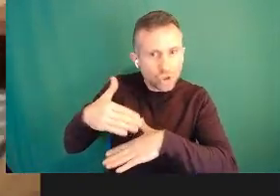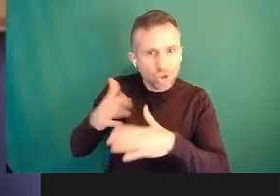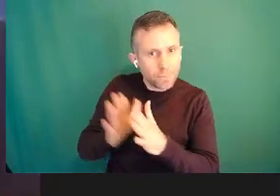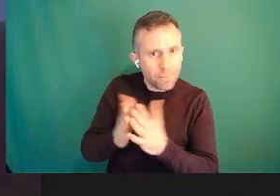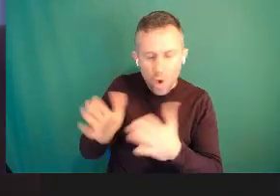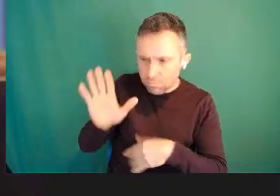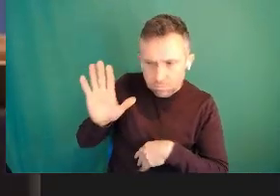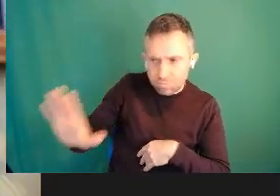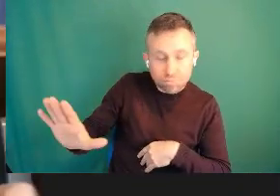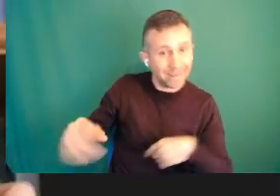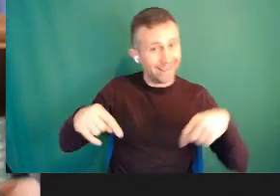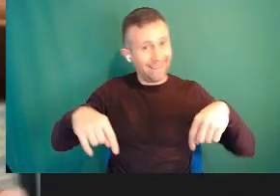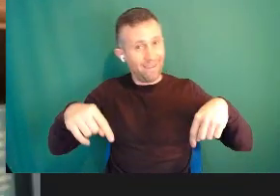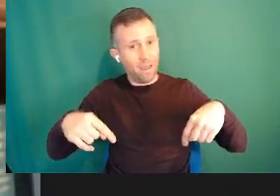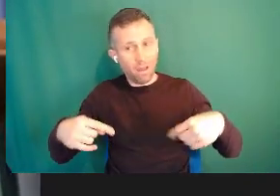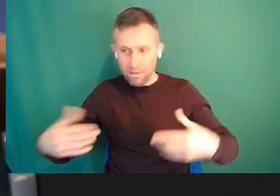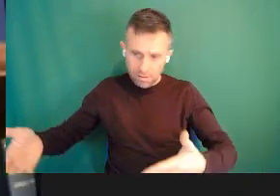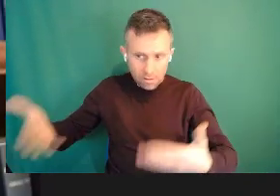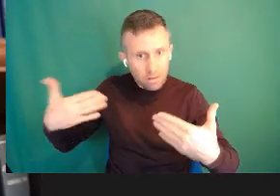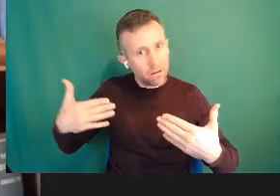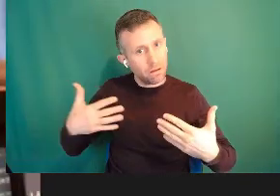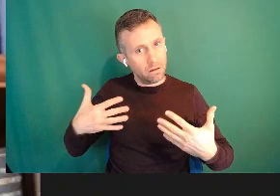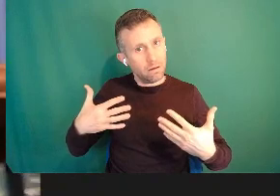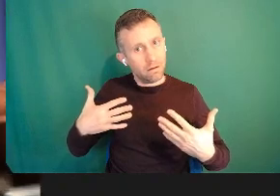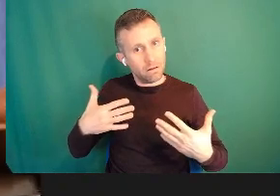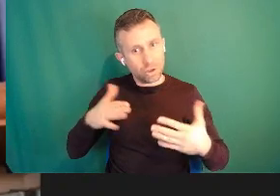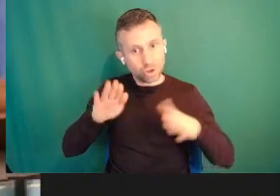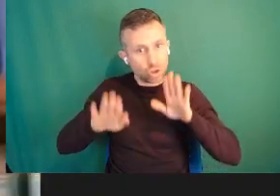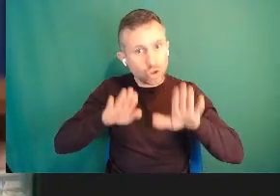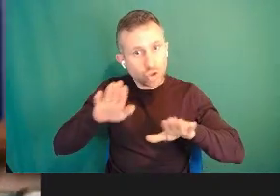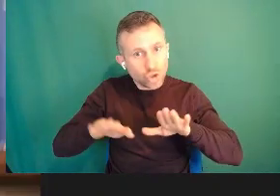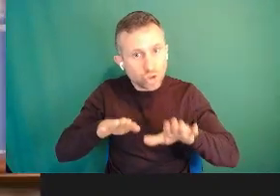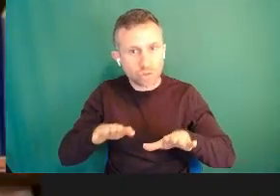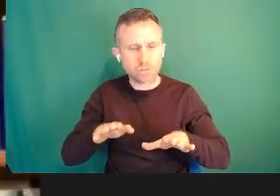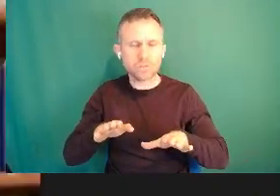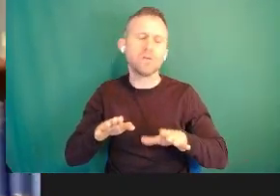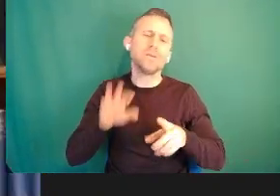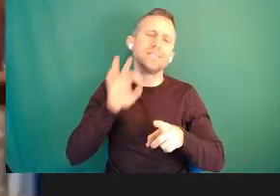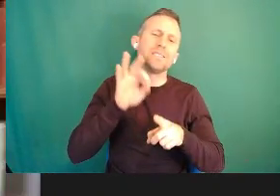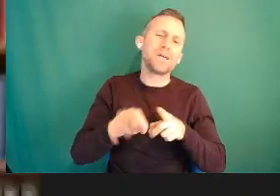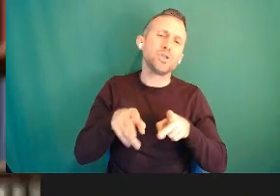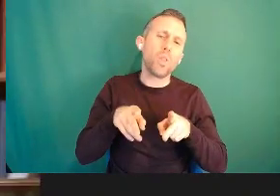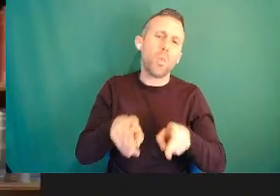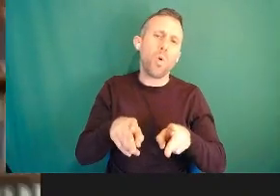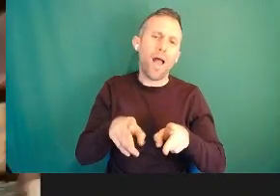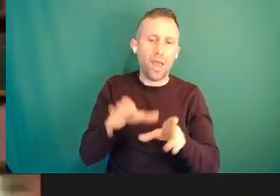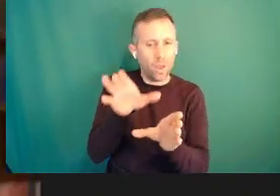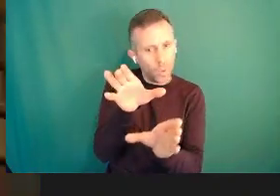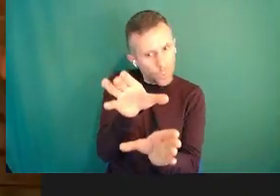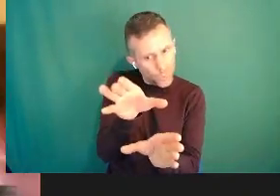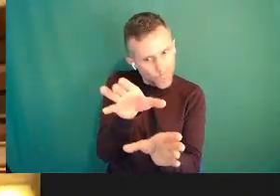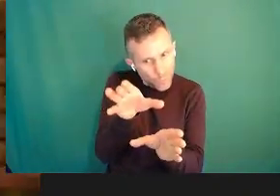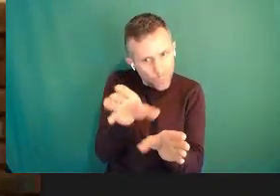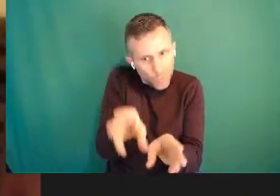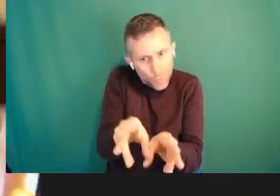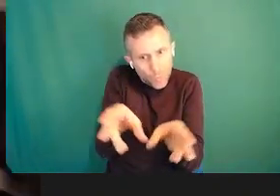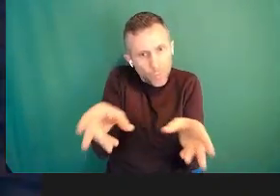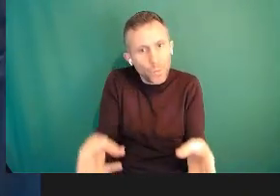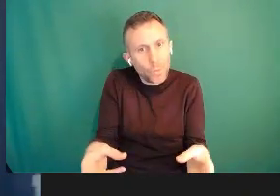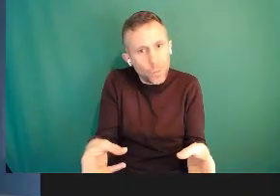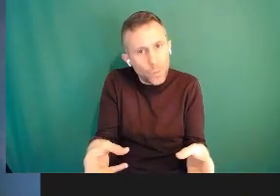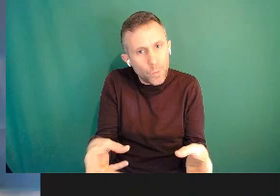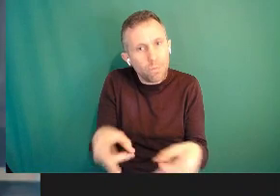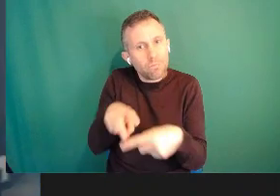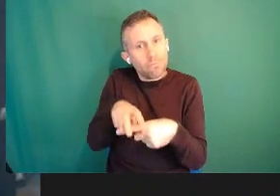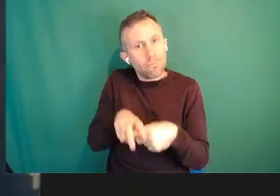which is not like a lot of other historic houses, and feels really special. Thing about West Horsley Place. And this is also one of the